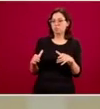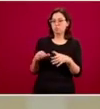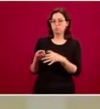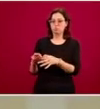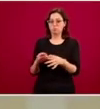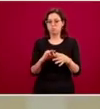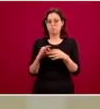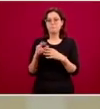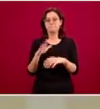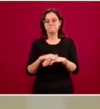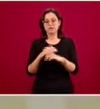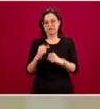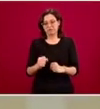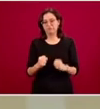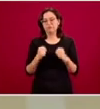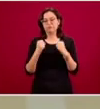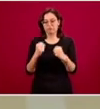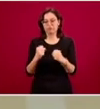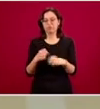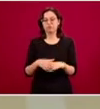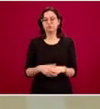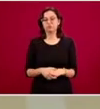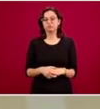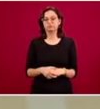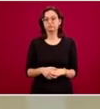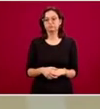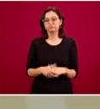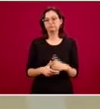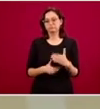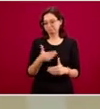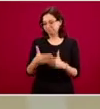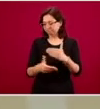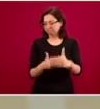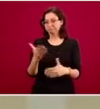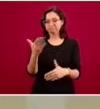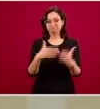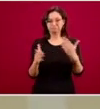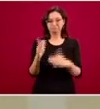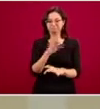greater families in their